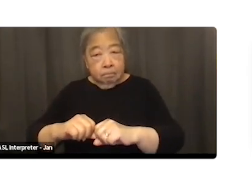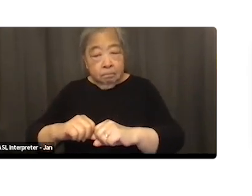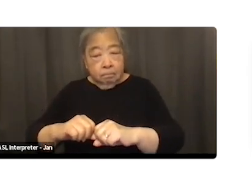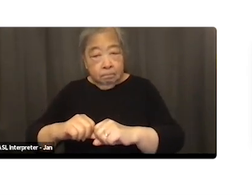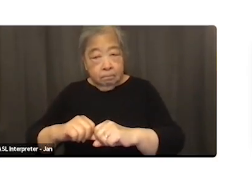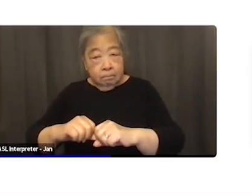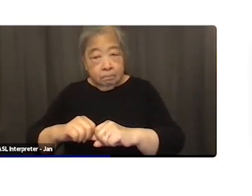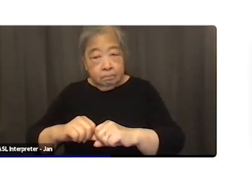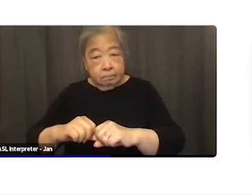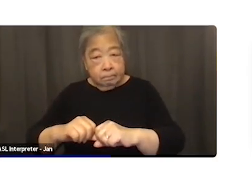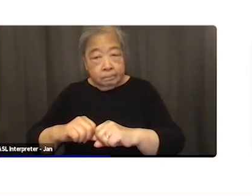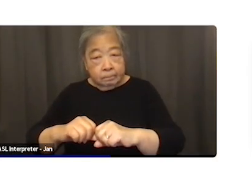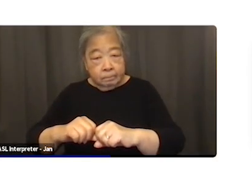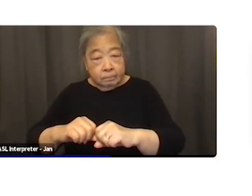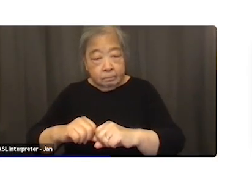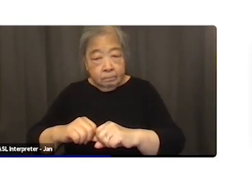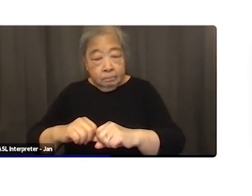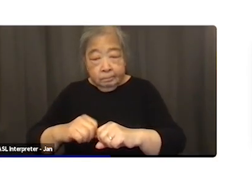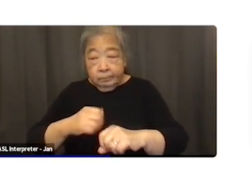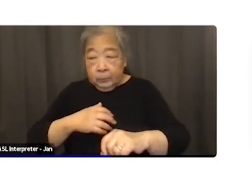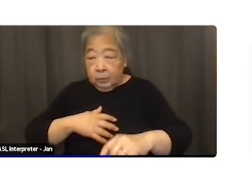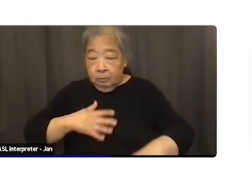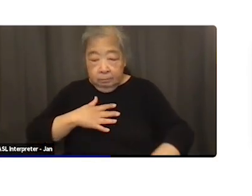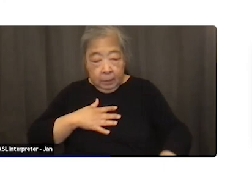Spine is nice and long,